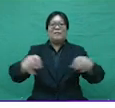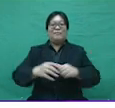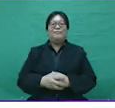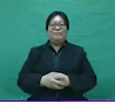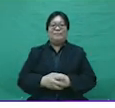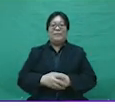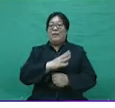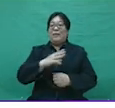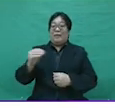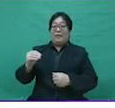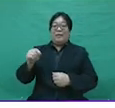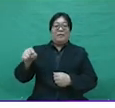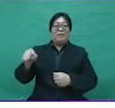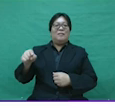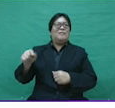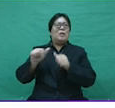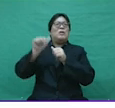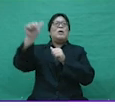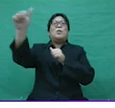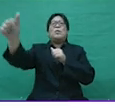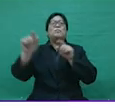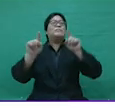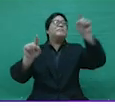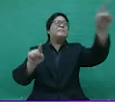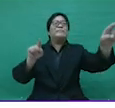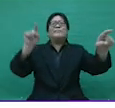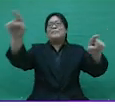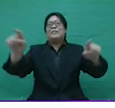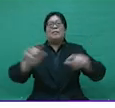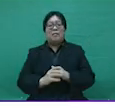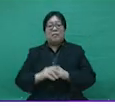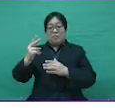was on the news and it was far away. And in